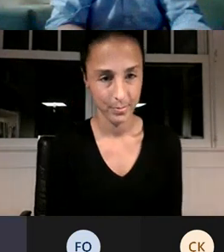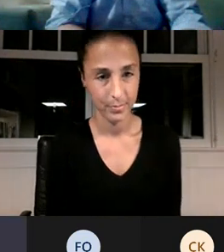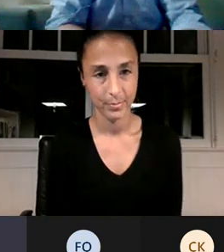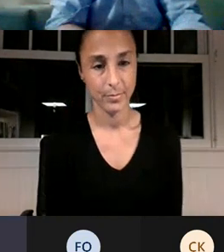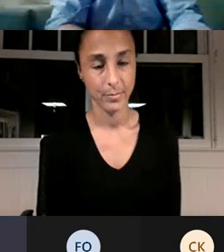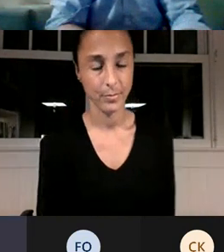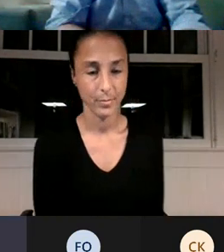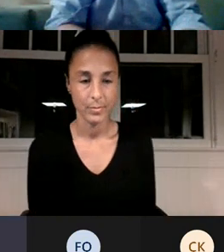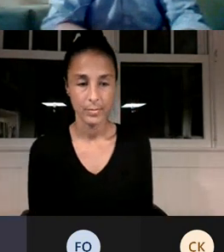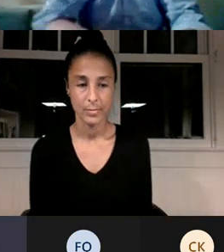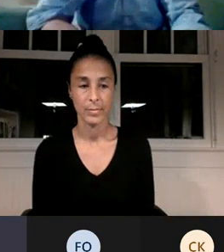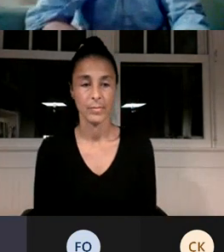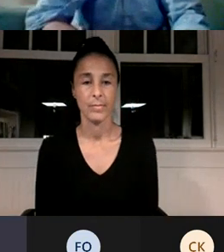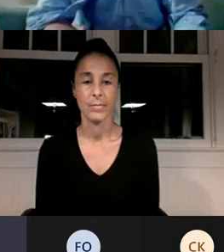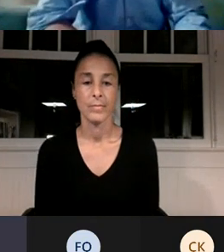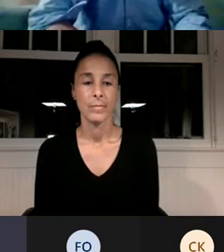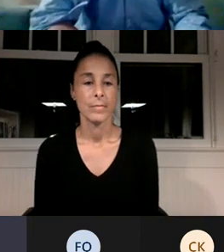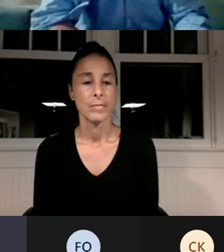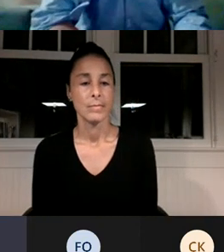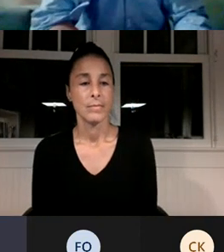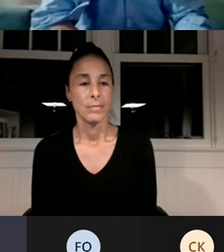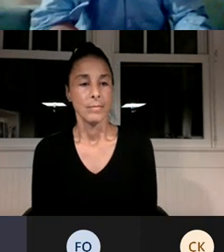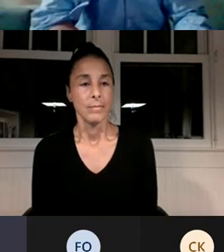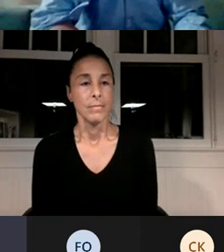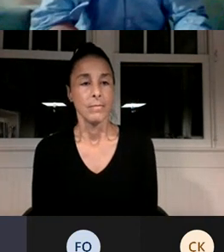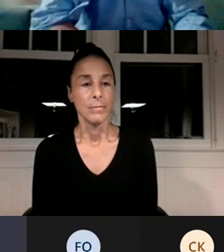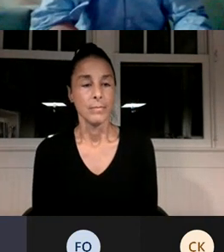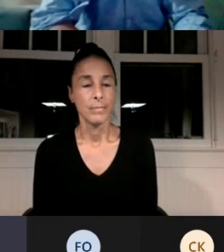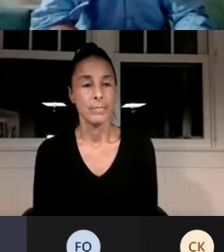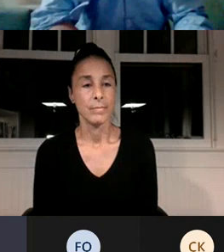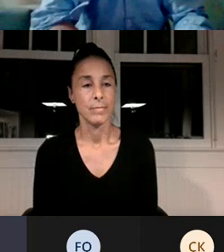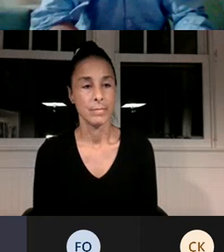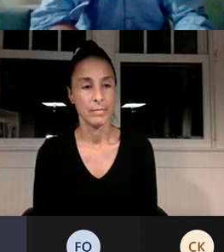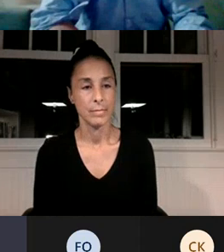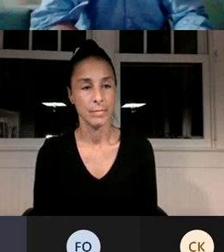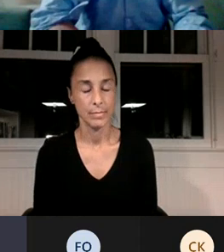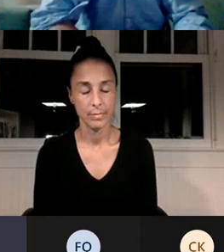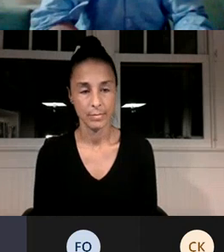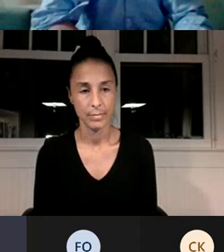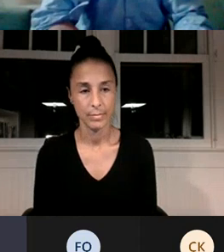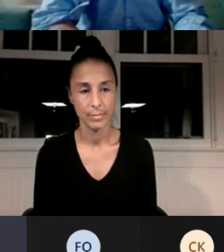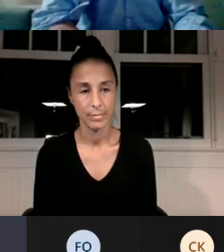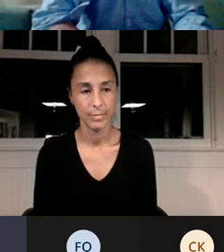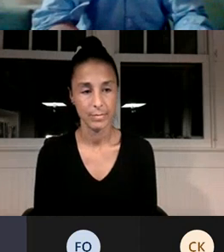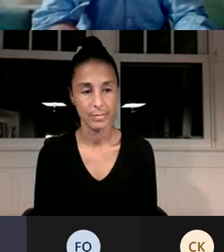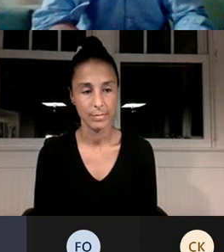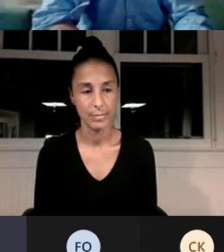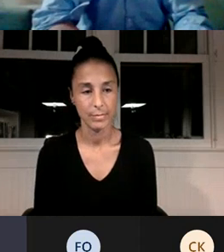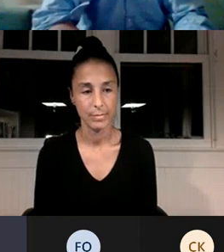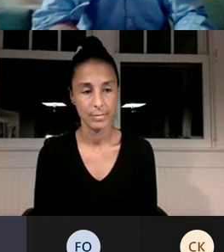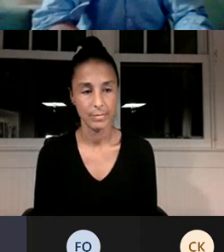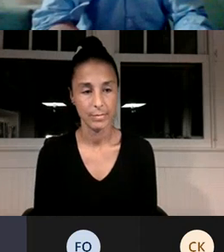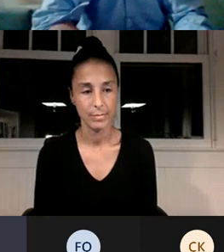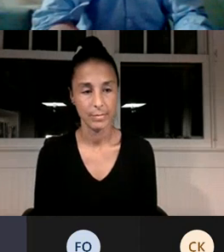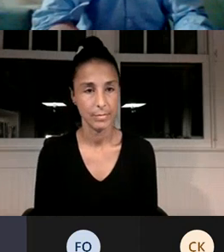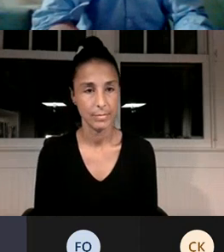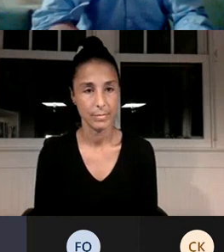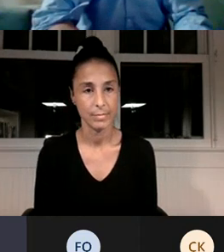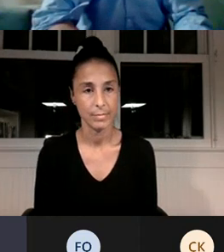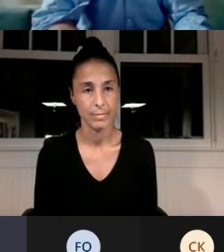Mr. Means. Yeah, thank you. And I appreciate your time. Overall, I